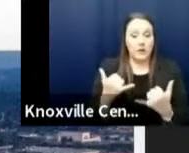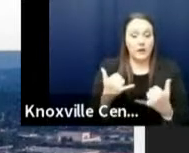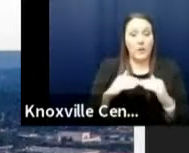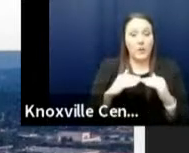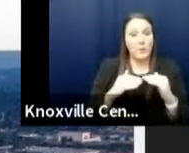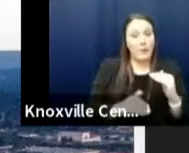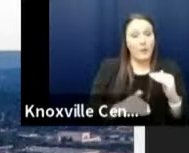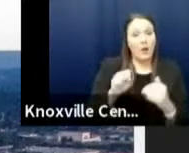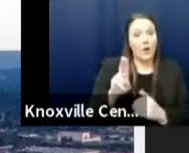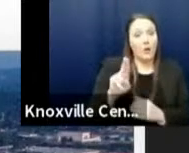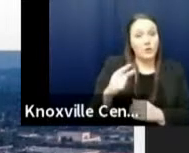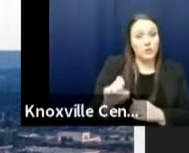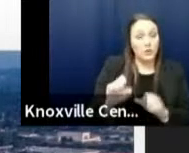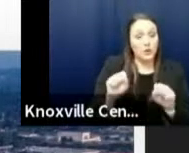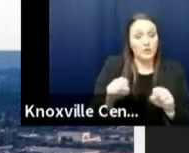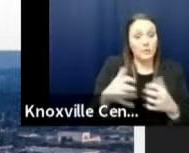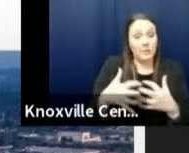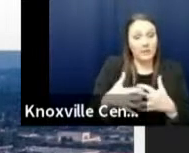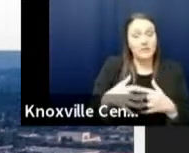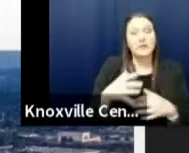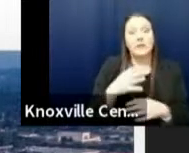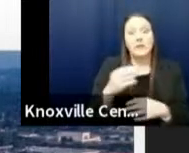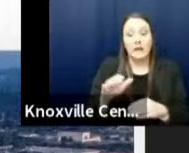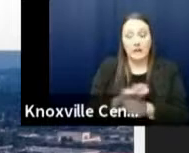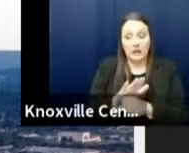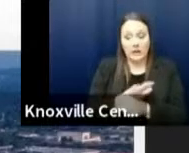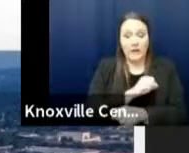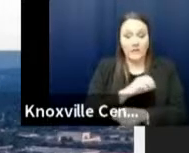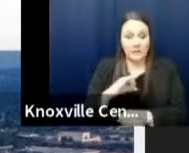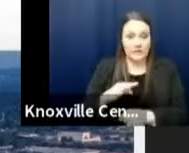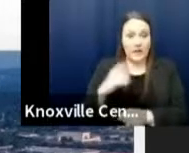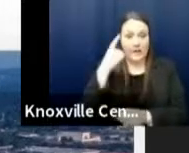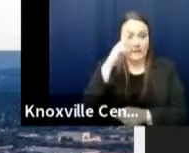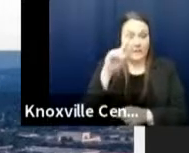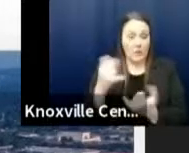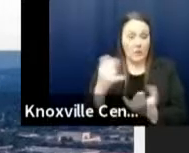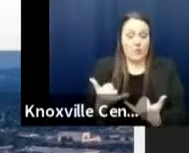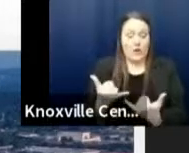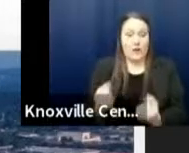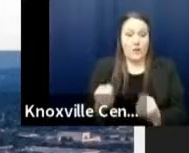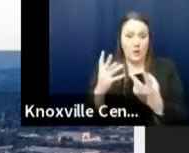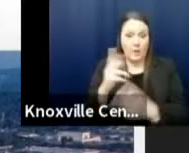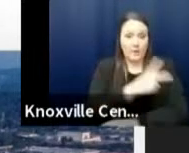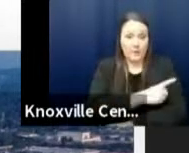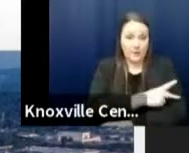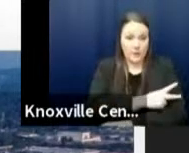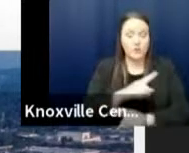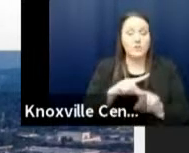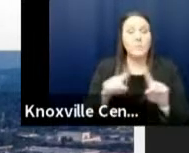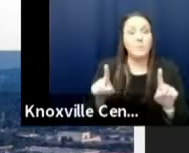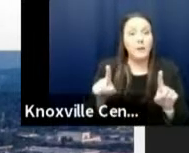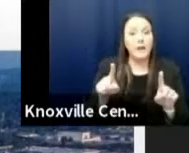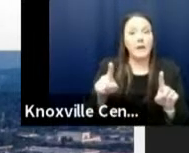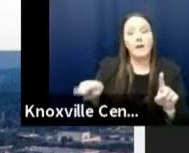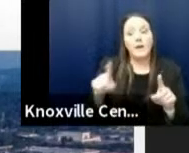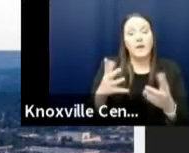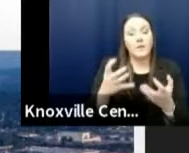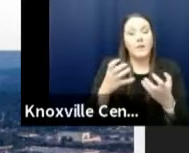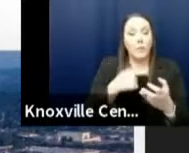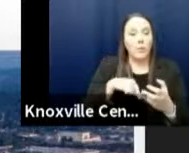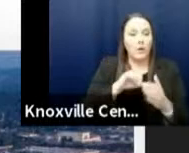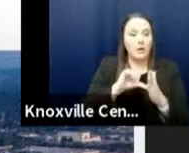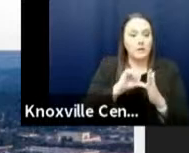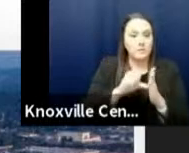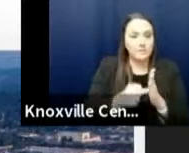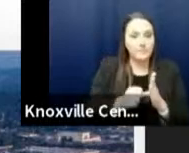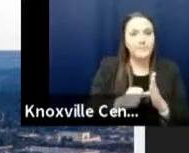surge capacity and have adequate staffing capabilities for the current number of inpatients. However, they would like us to stress, and